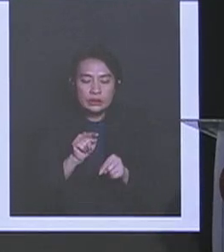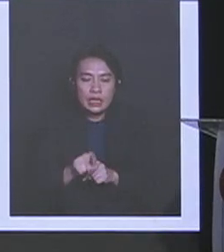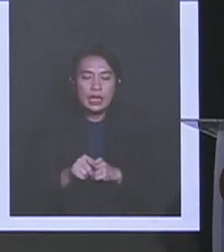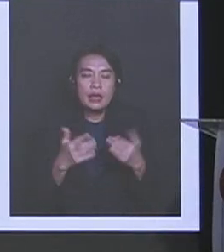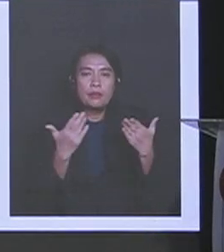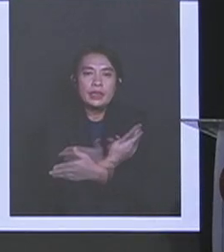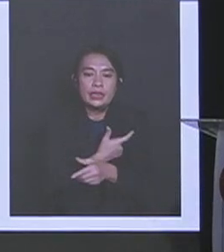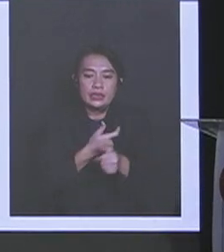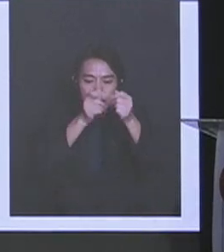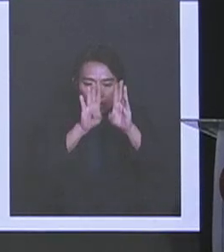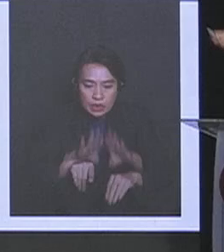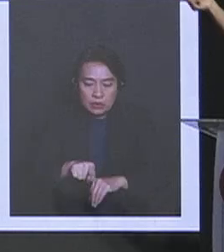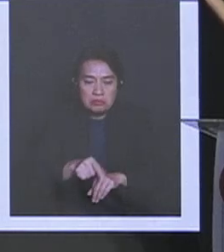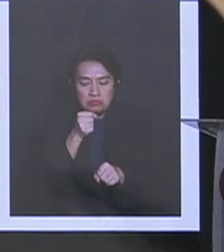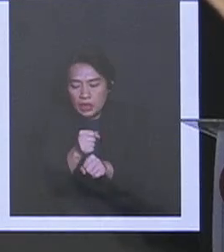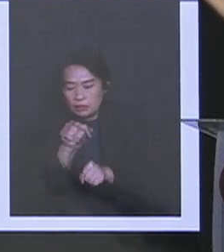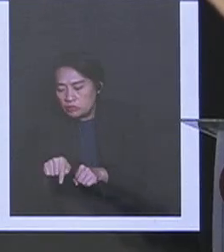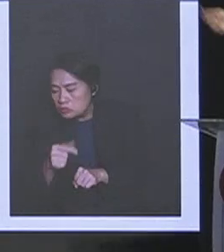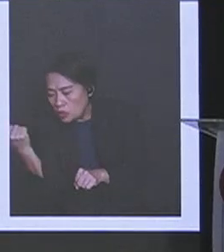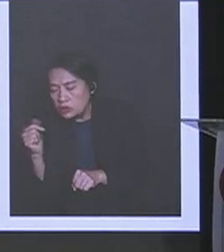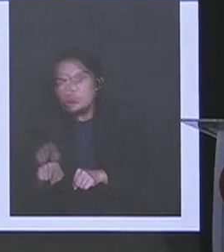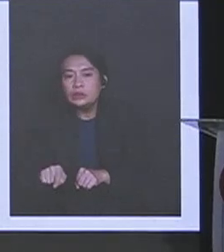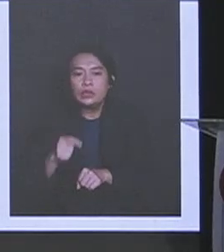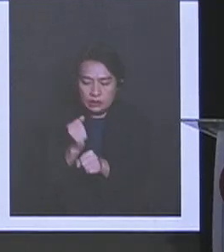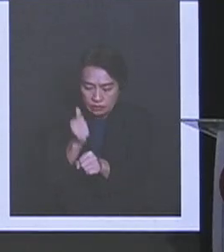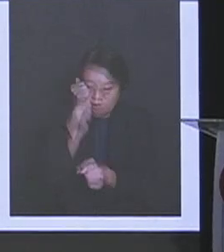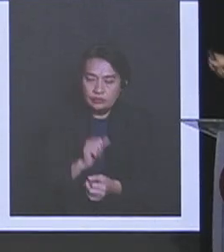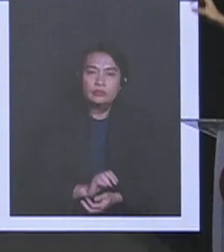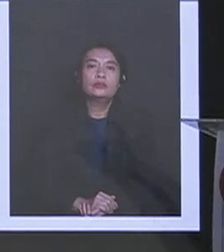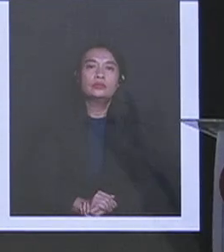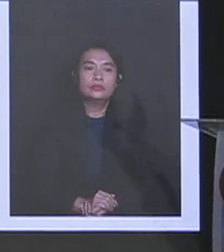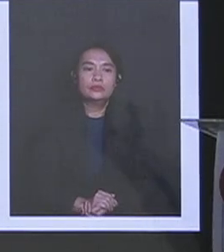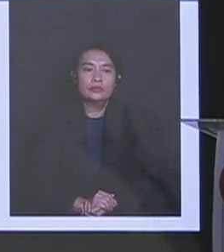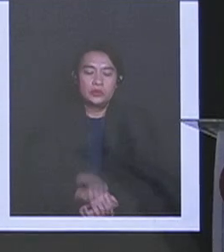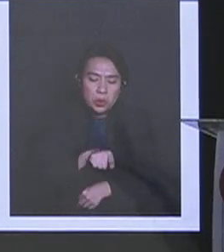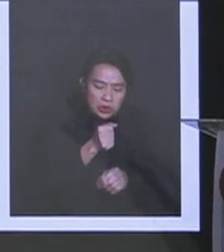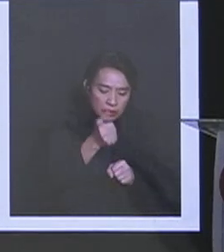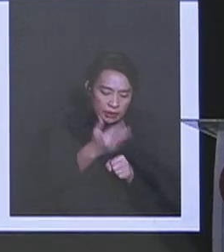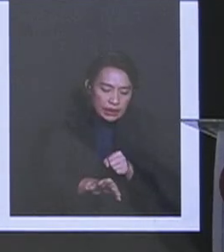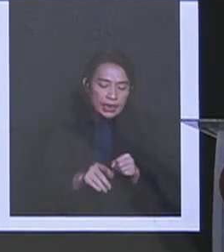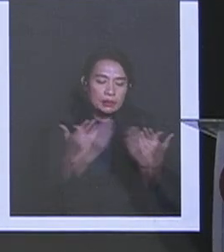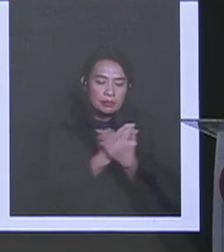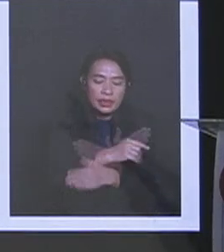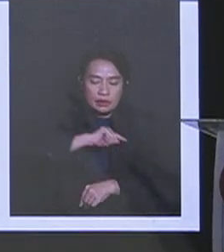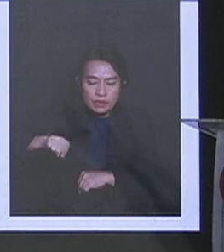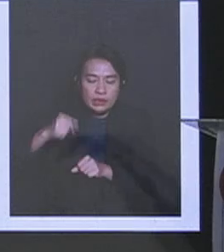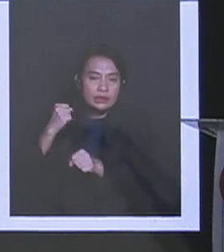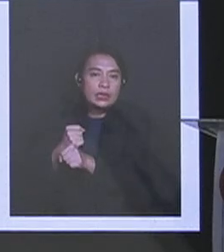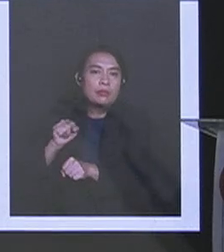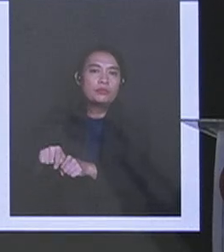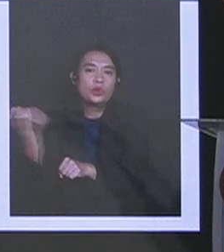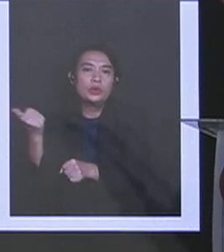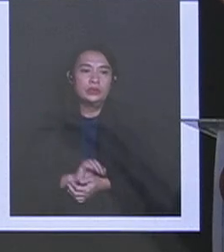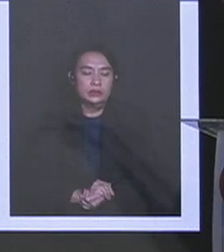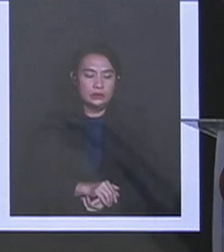property owner. But they can't build it there, but they can sell it and transfer it to our receiving sites that would allow